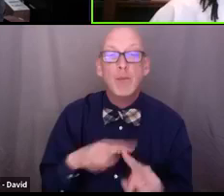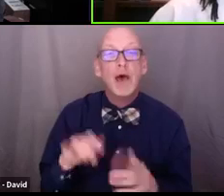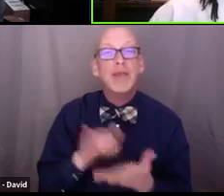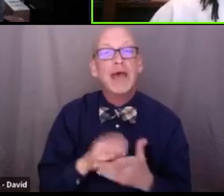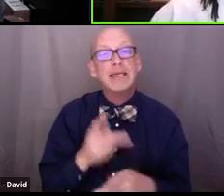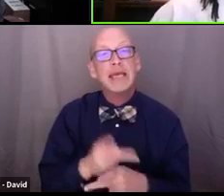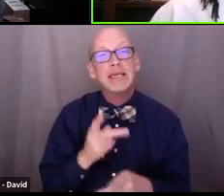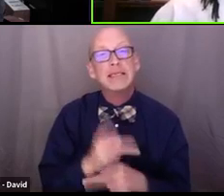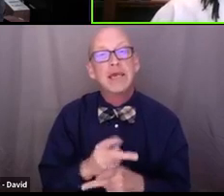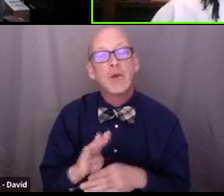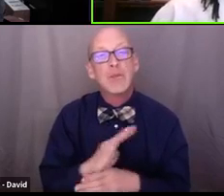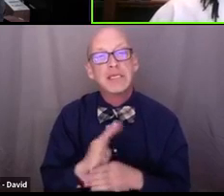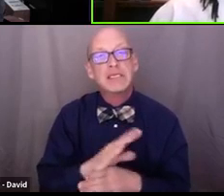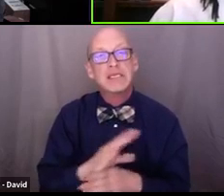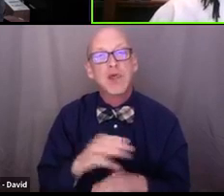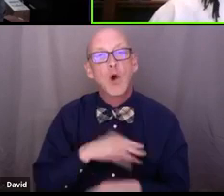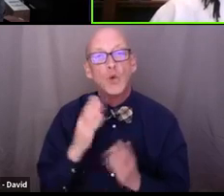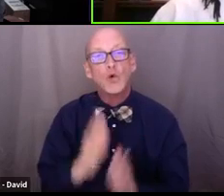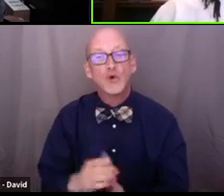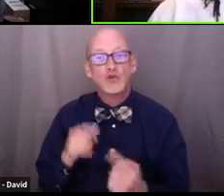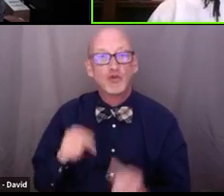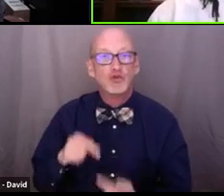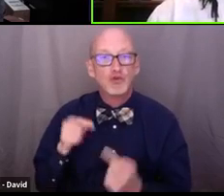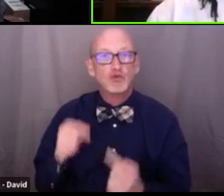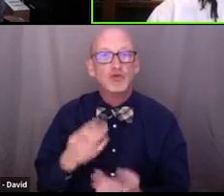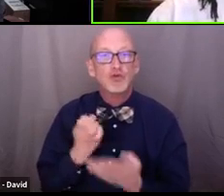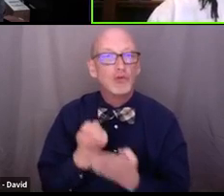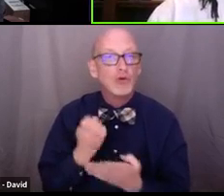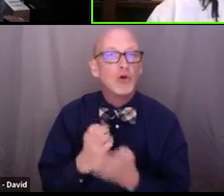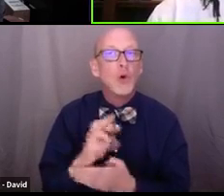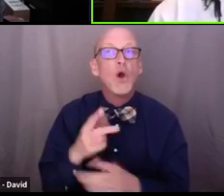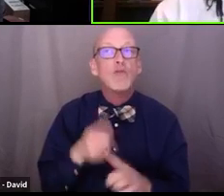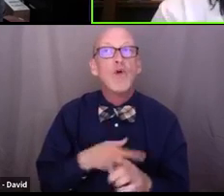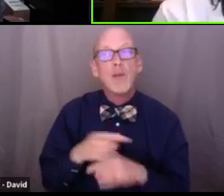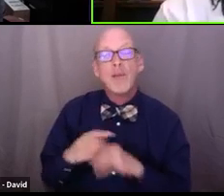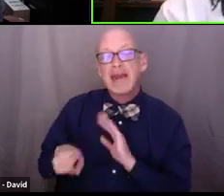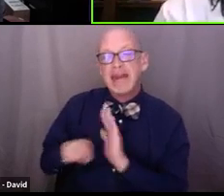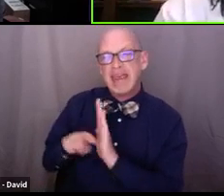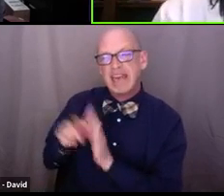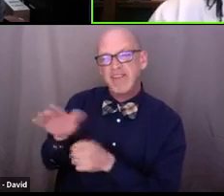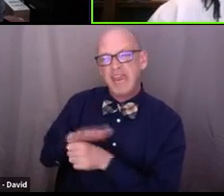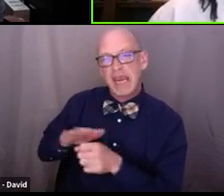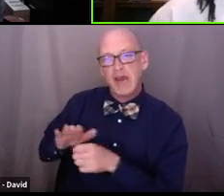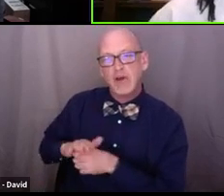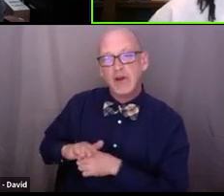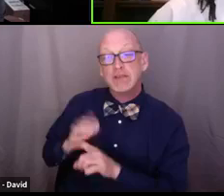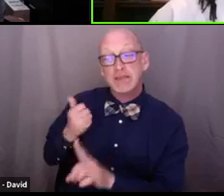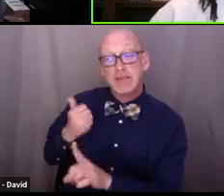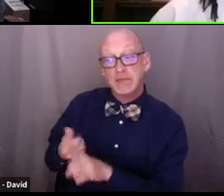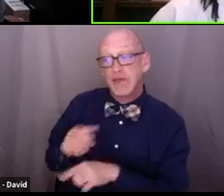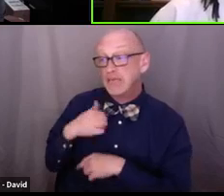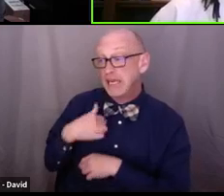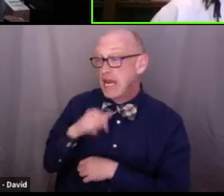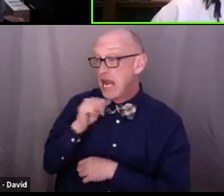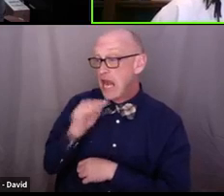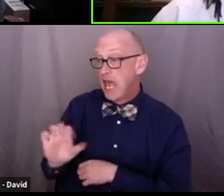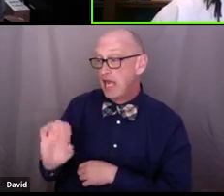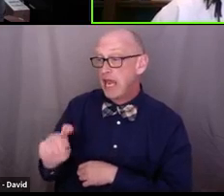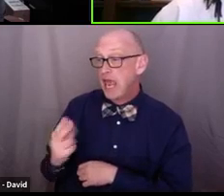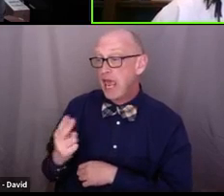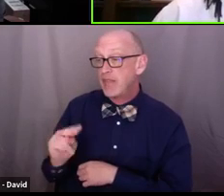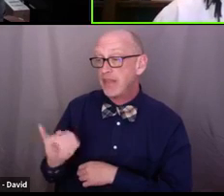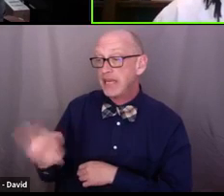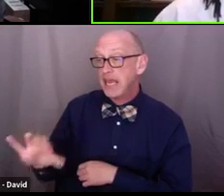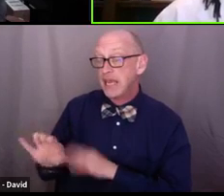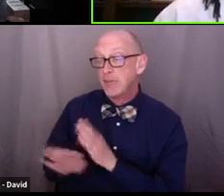care of business owners who are struggling economically or come from disadvantaged areas that are not ethnic minorities. The state is